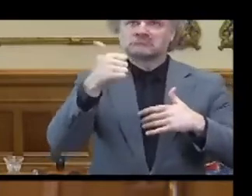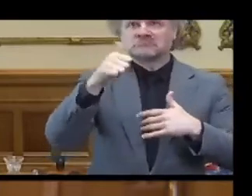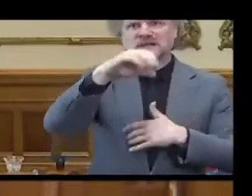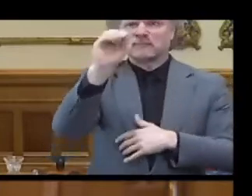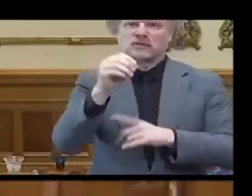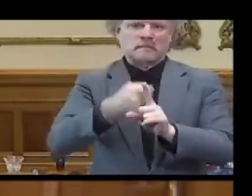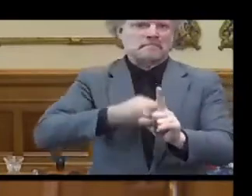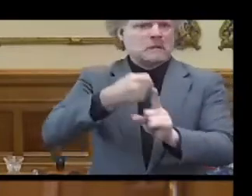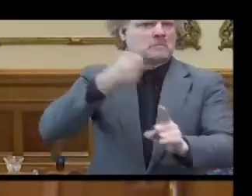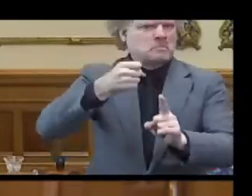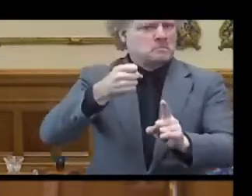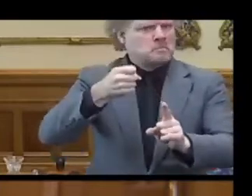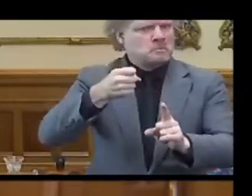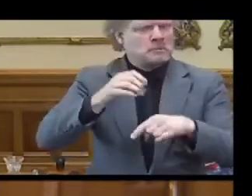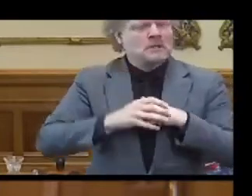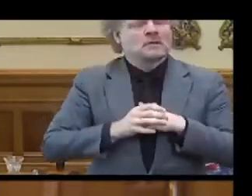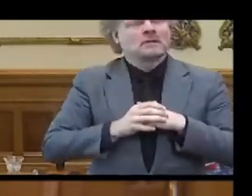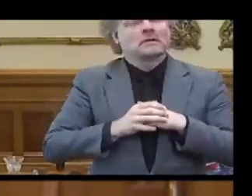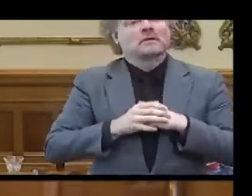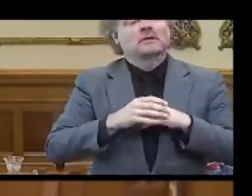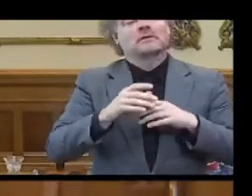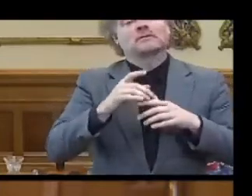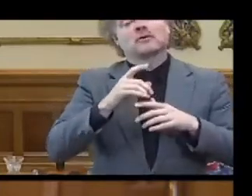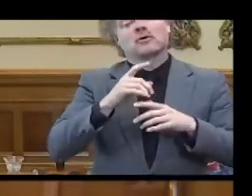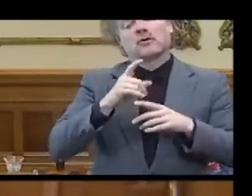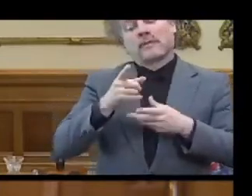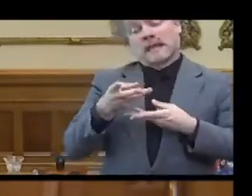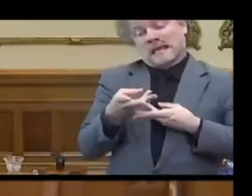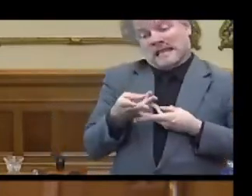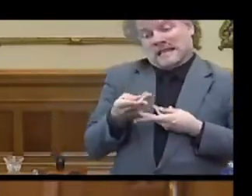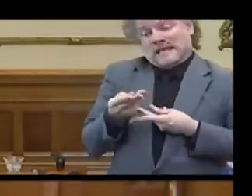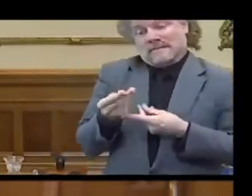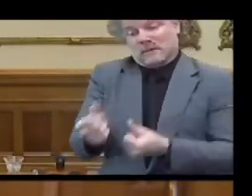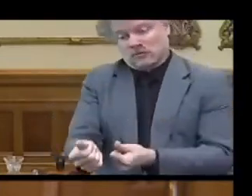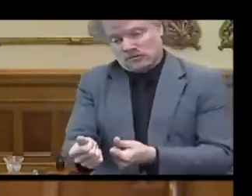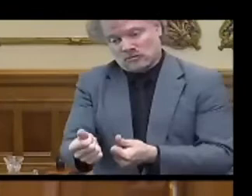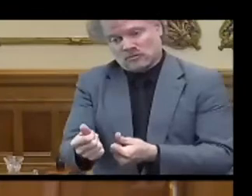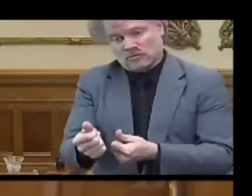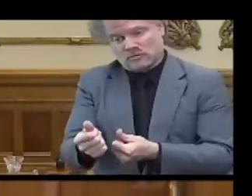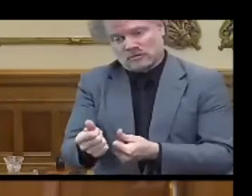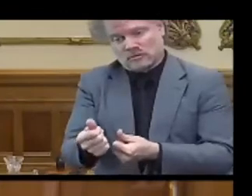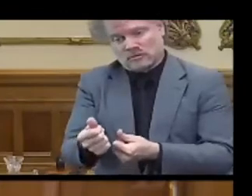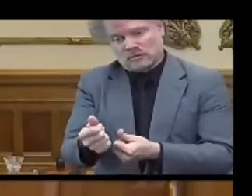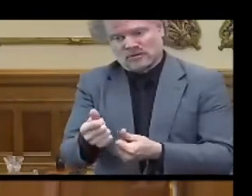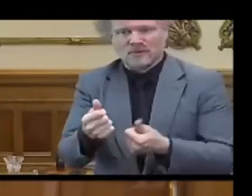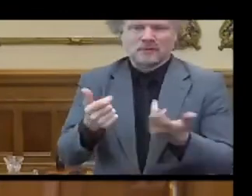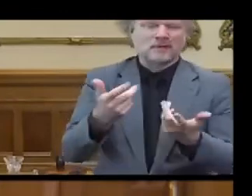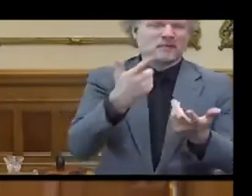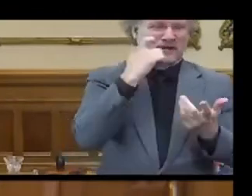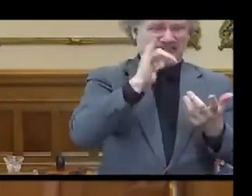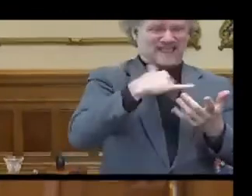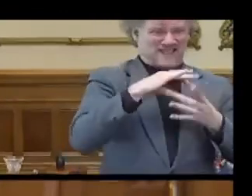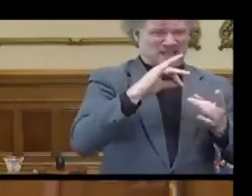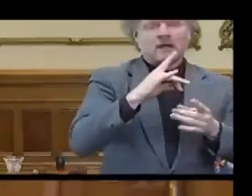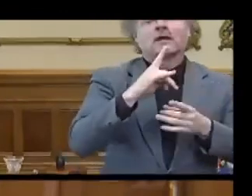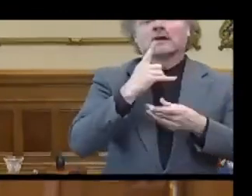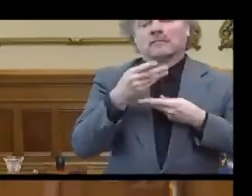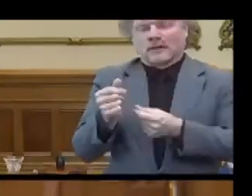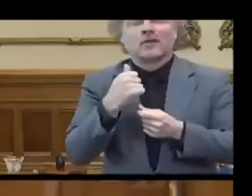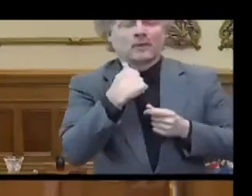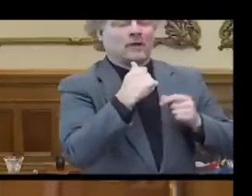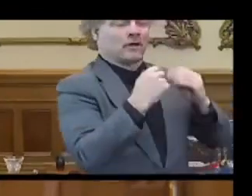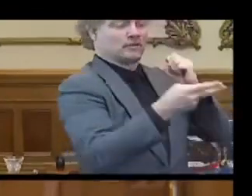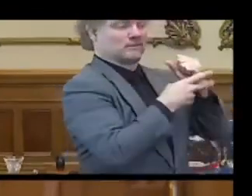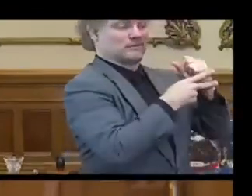hit. So as far as the actual expenditures, yes, we are, because of that fact, we are drawing down our